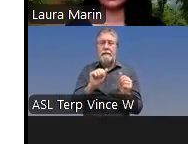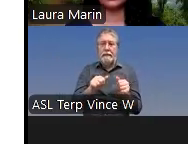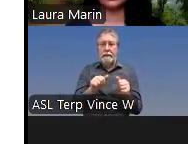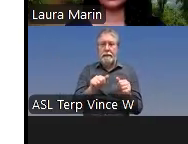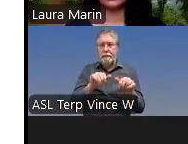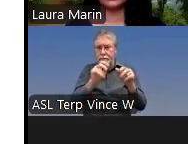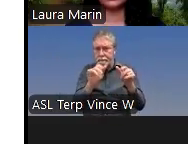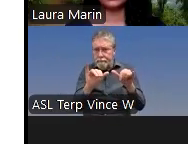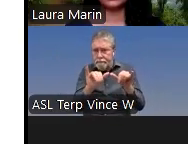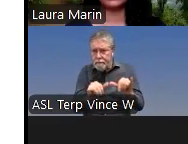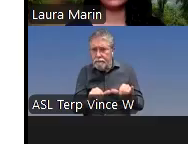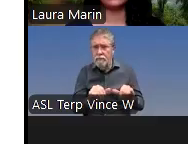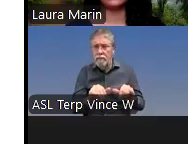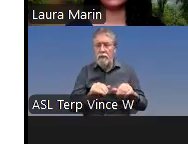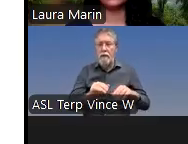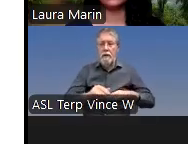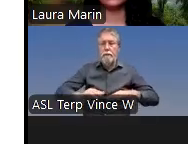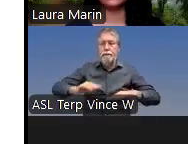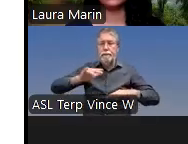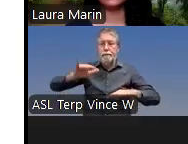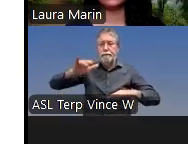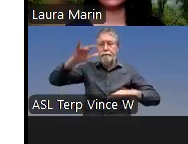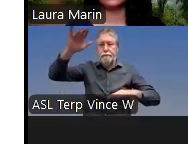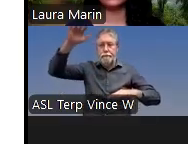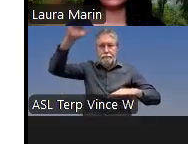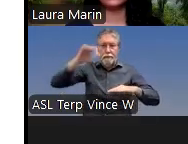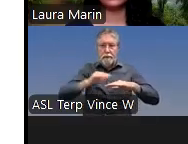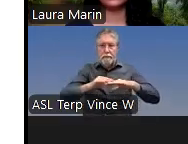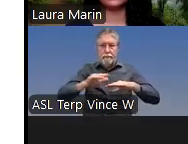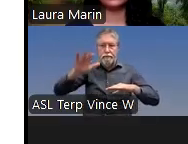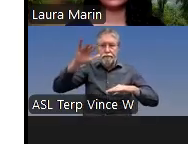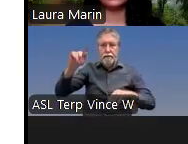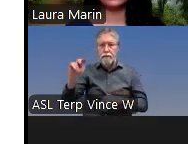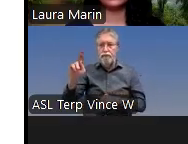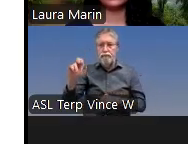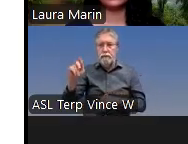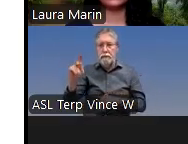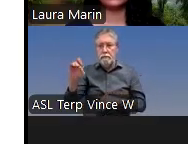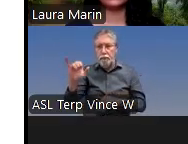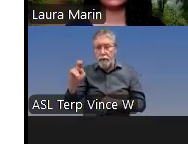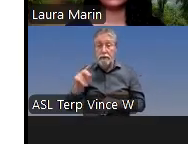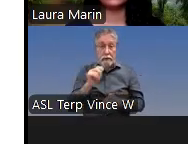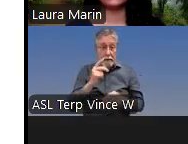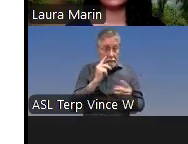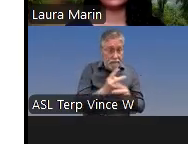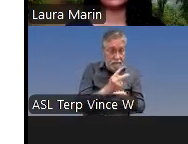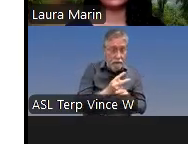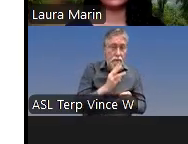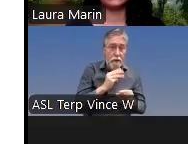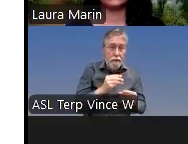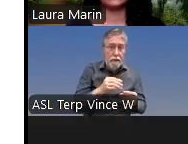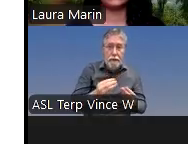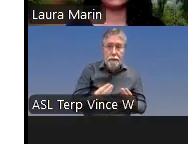evapotranspiration, and you could confirm what you calculated by looking at the water movement through the profile. Pretty